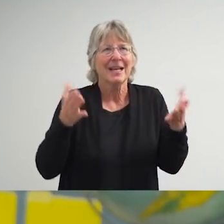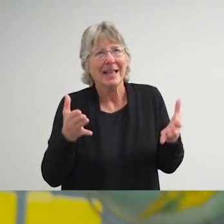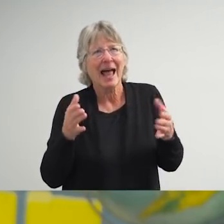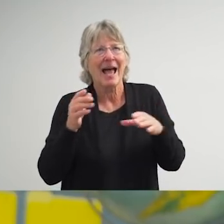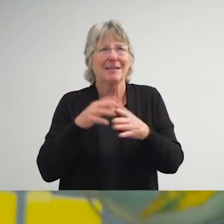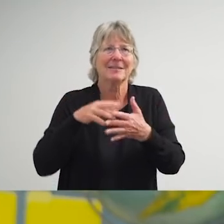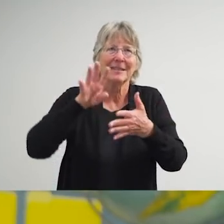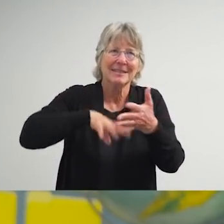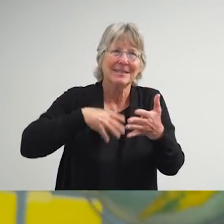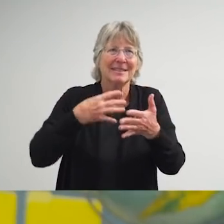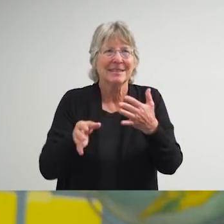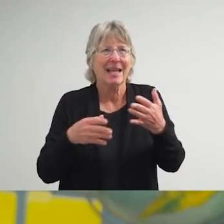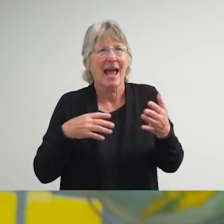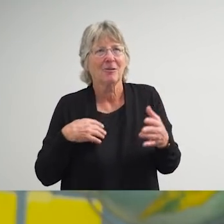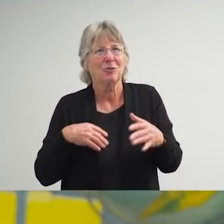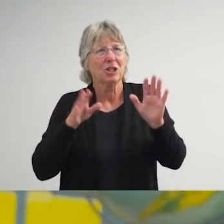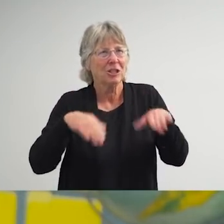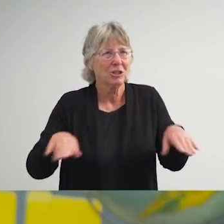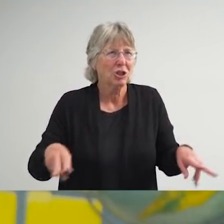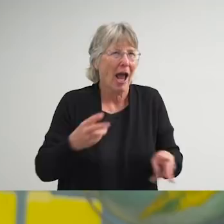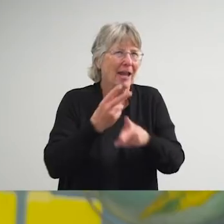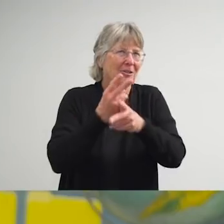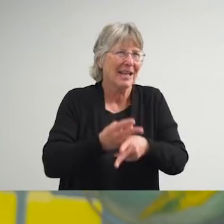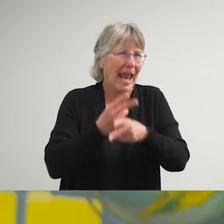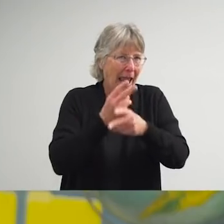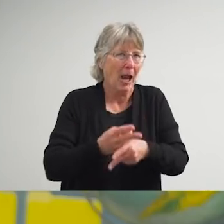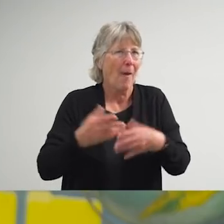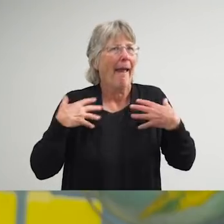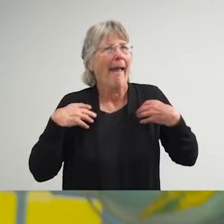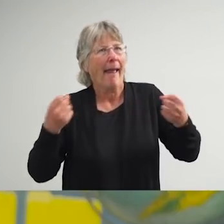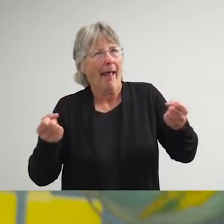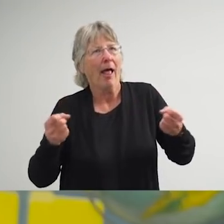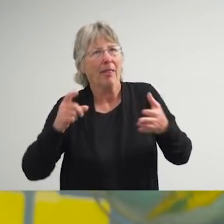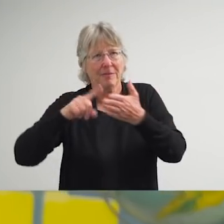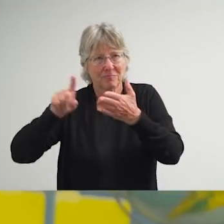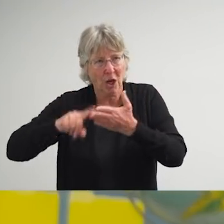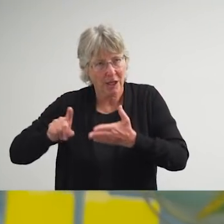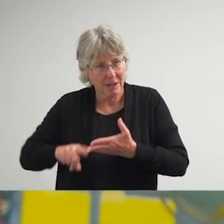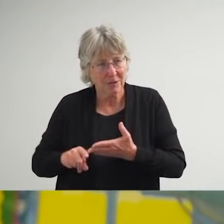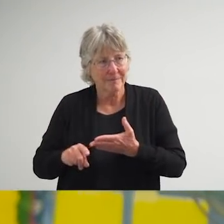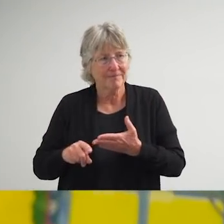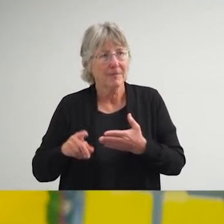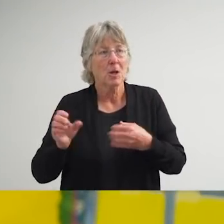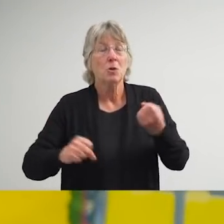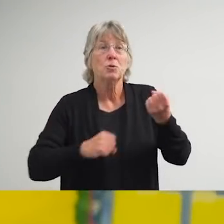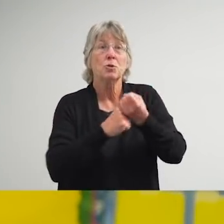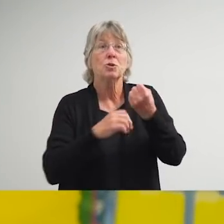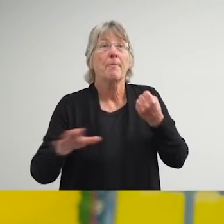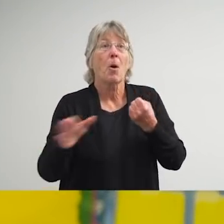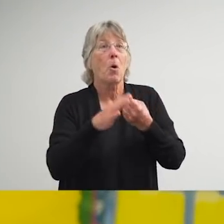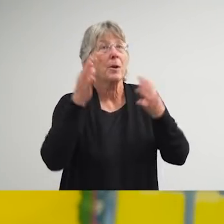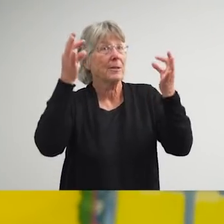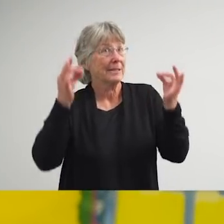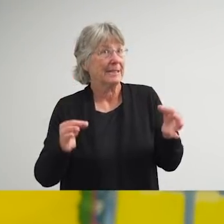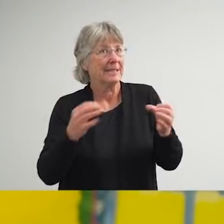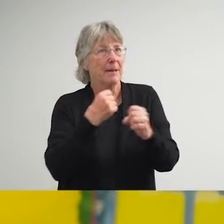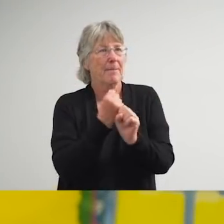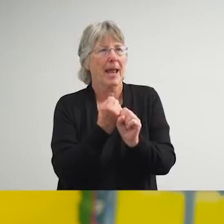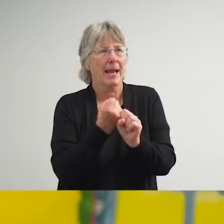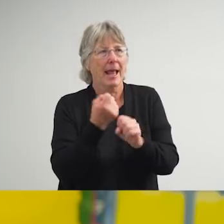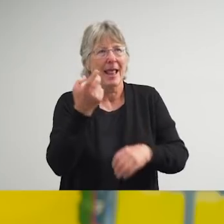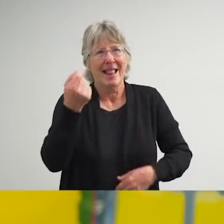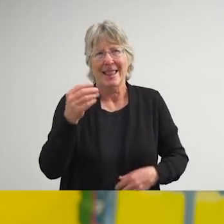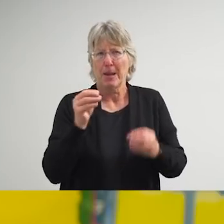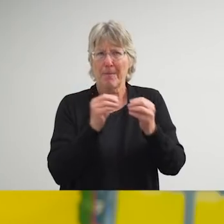health screenings, childcare, and a number of other details. In order to support your decision-making, here's a little more